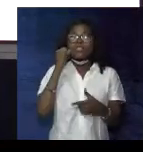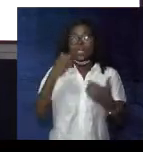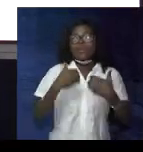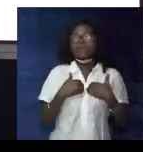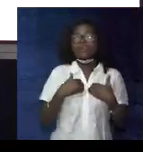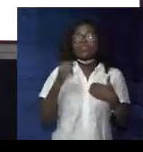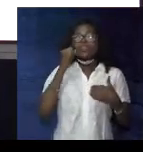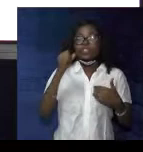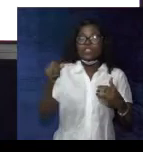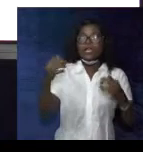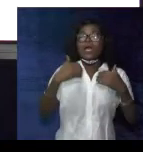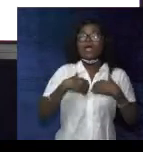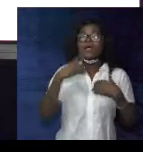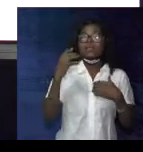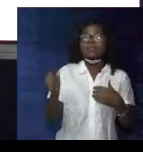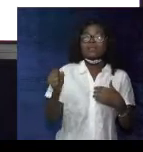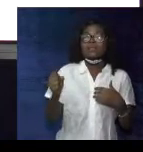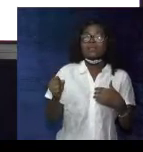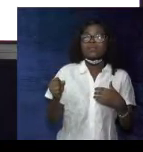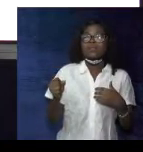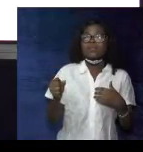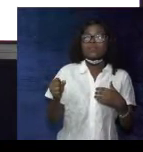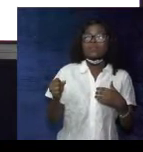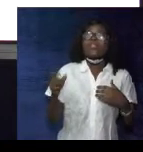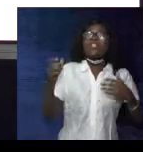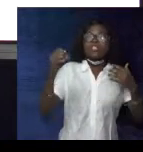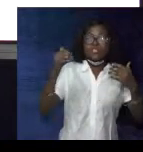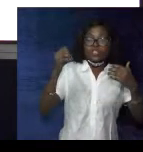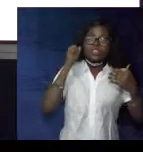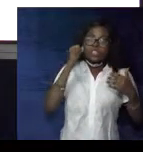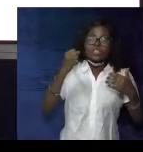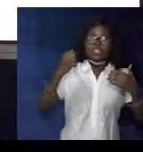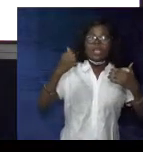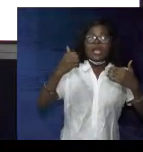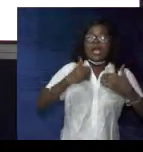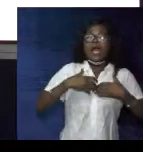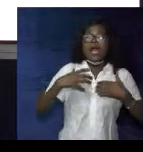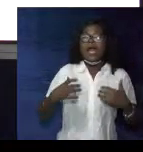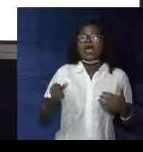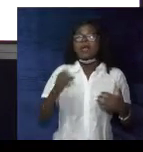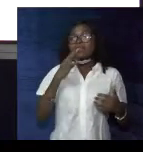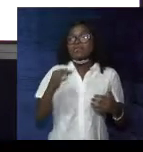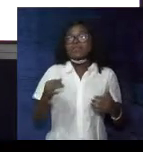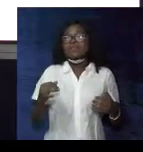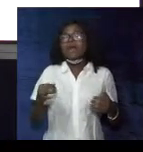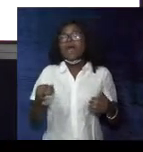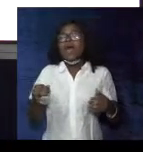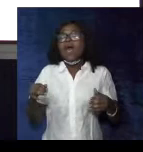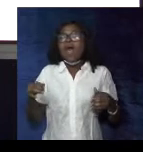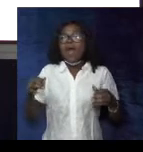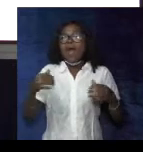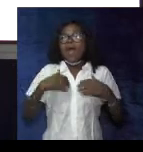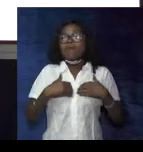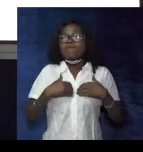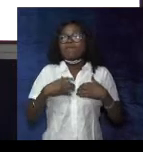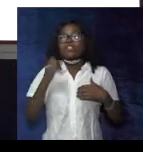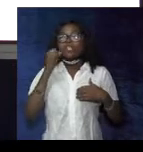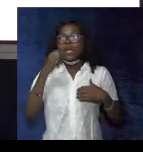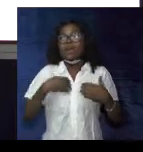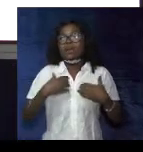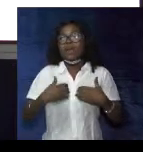go. She have, she has, she has have, she have